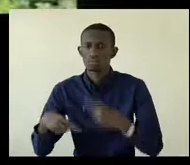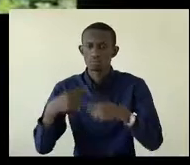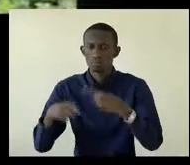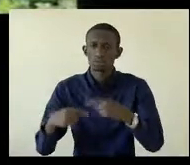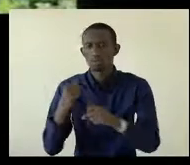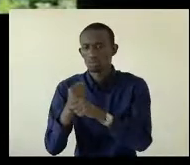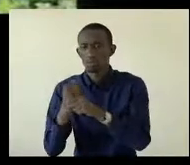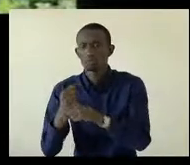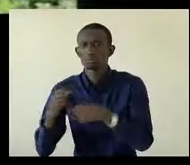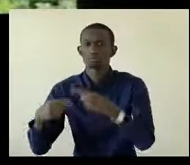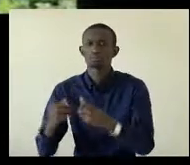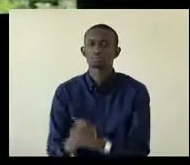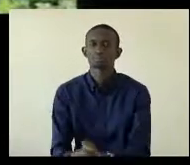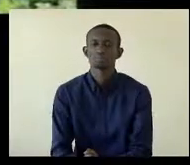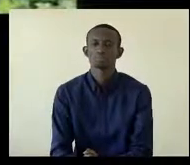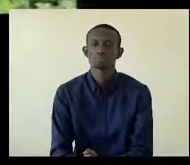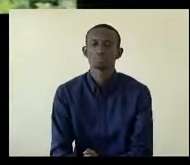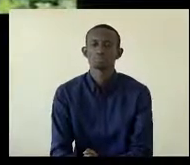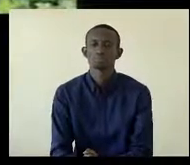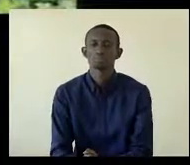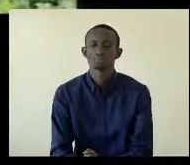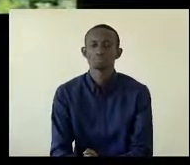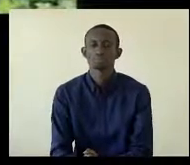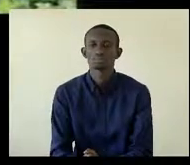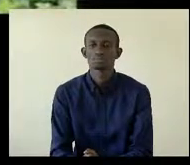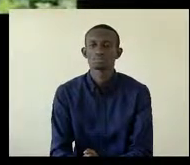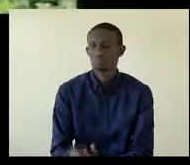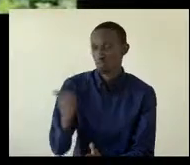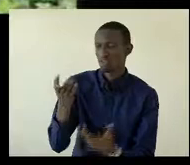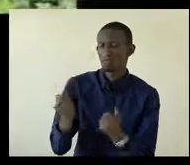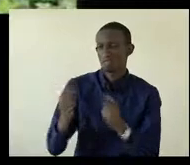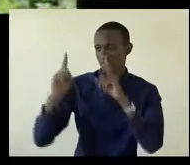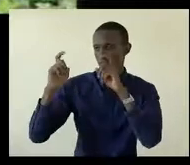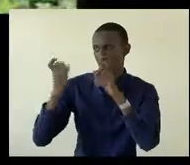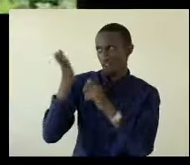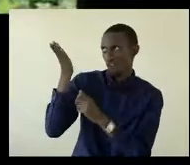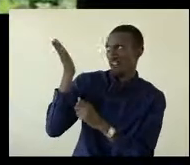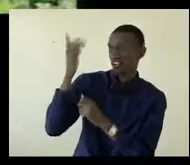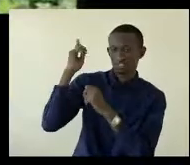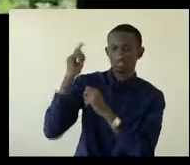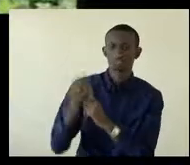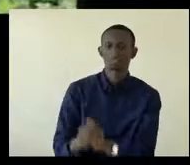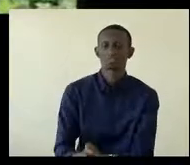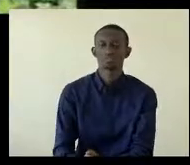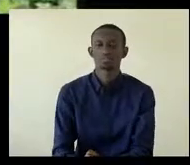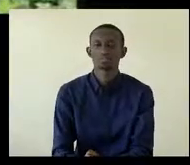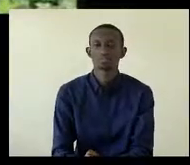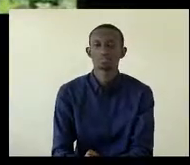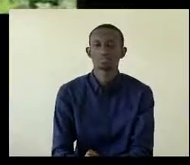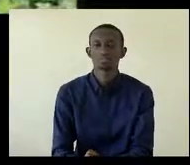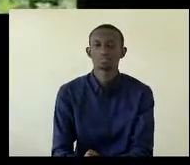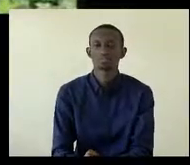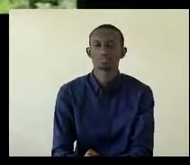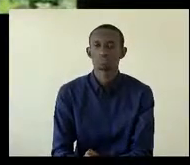duty. So, you have the picture in the background, and in the background you